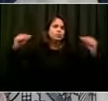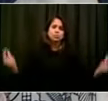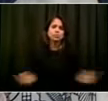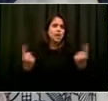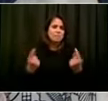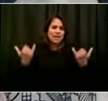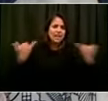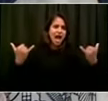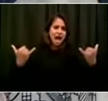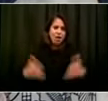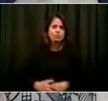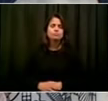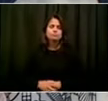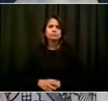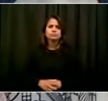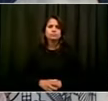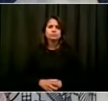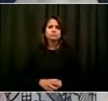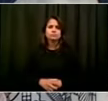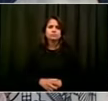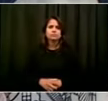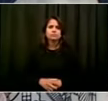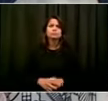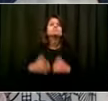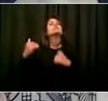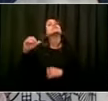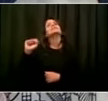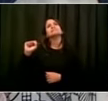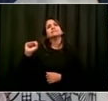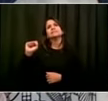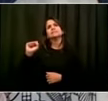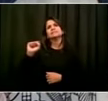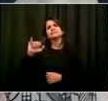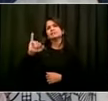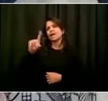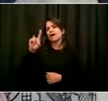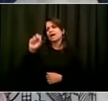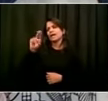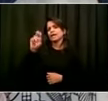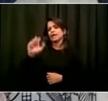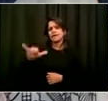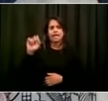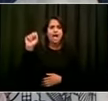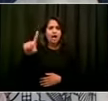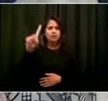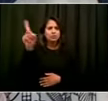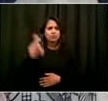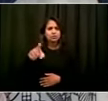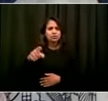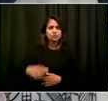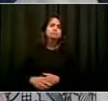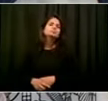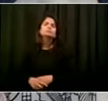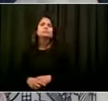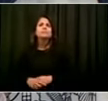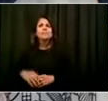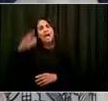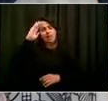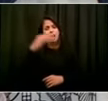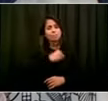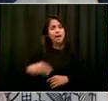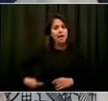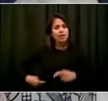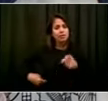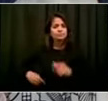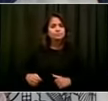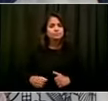Next, we have Sydney from the Staten Island Advance. Hey, Mr. Mayor. Last week you announced fines would be given to people refusing